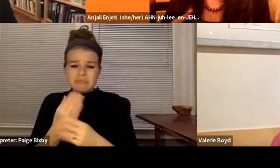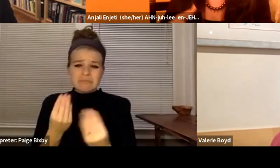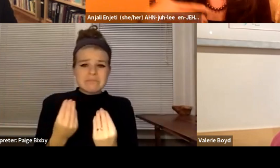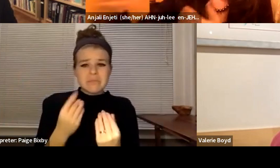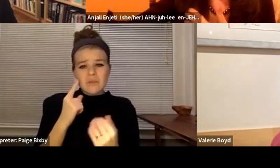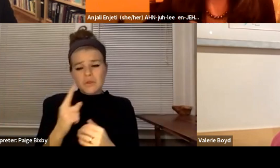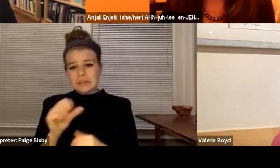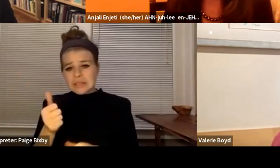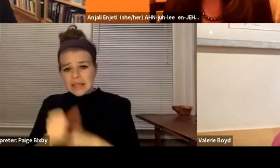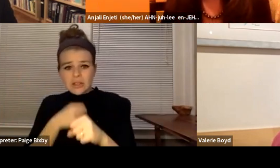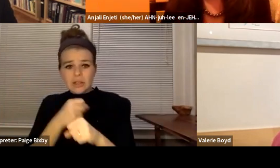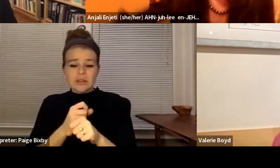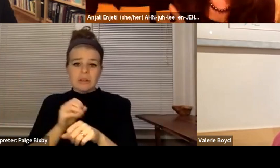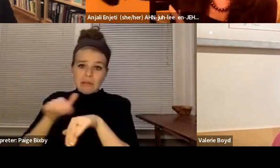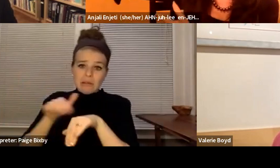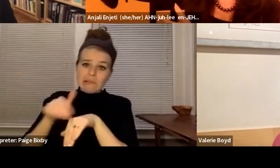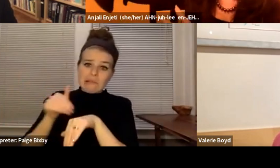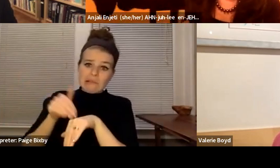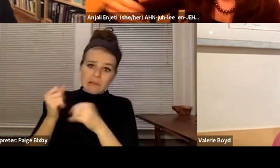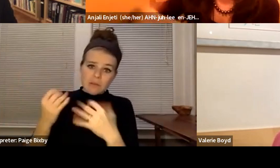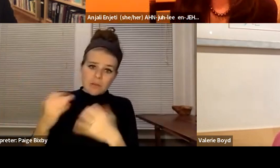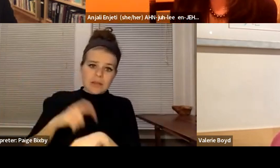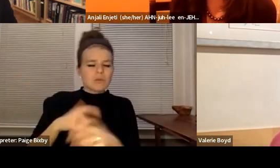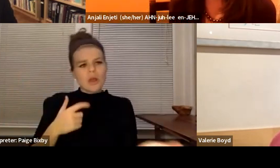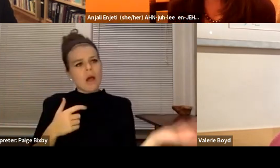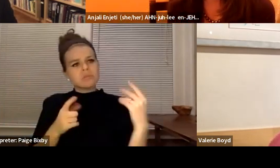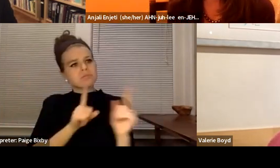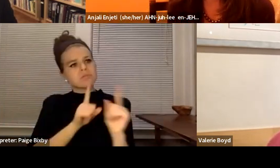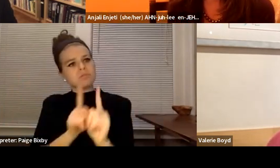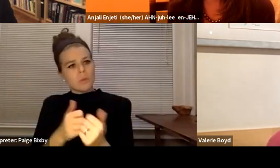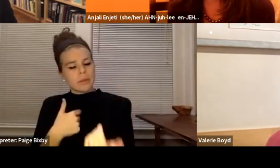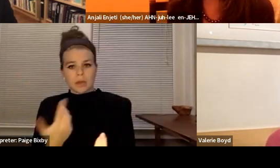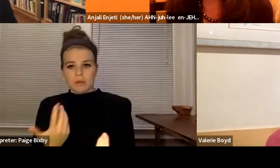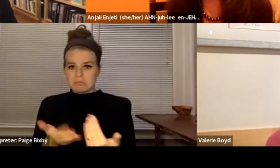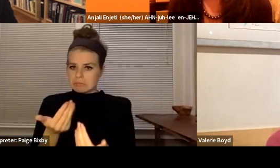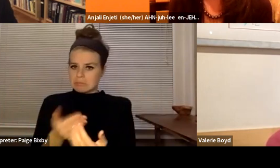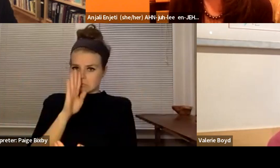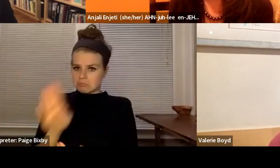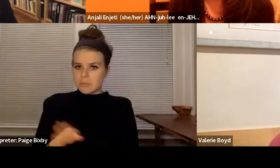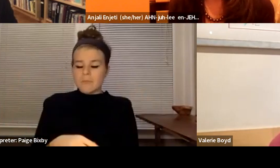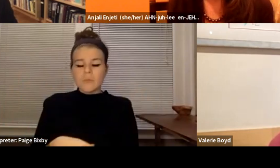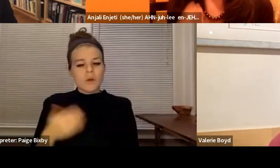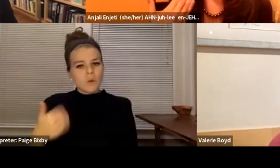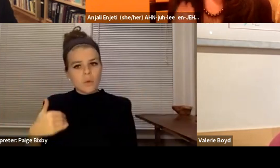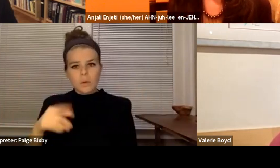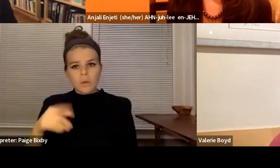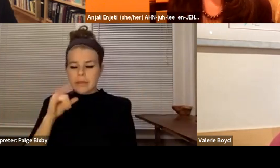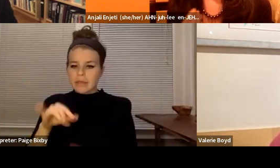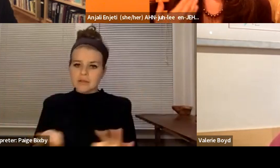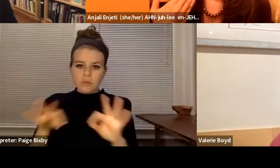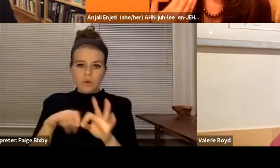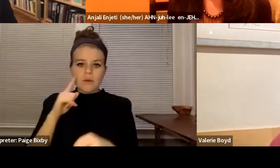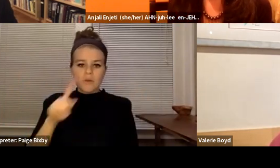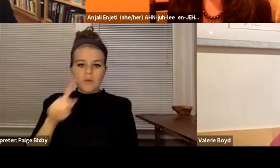and pitch 80 million times. Just come through the door with me. And I think that's so important for the